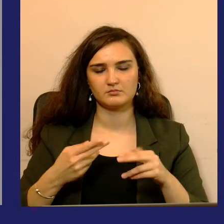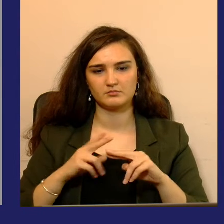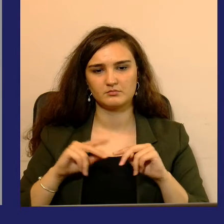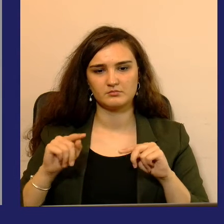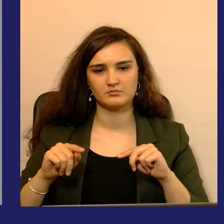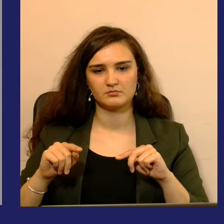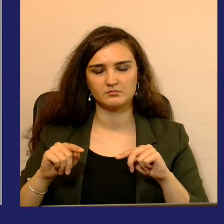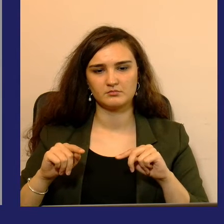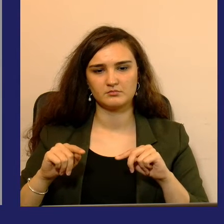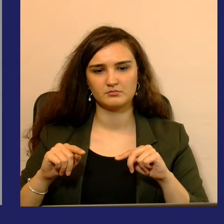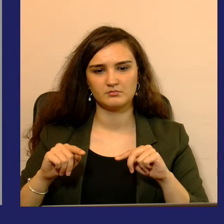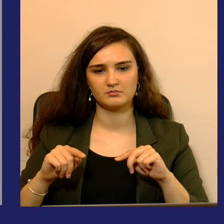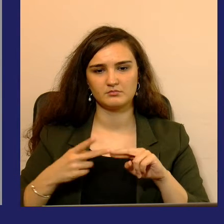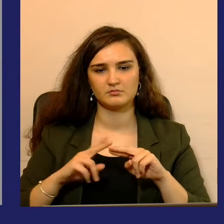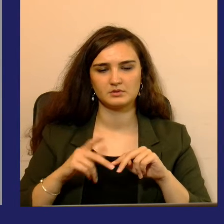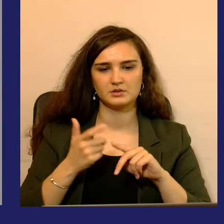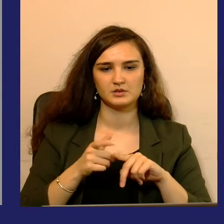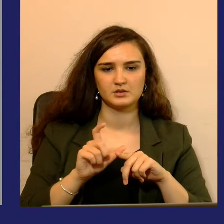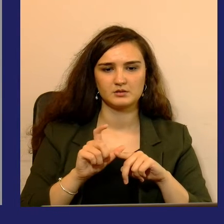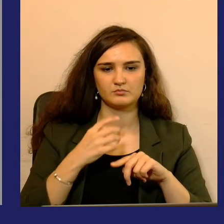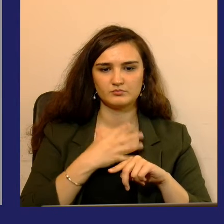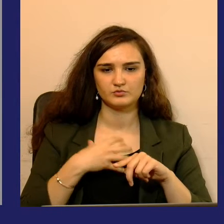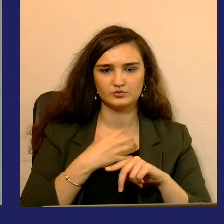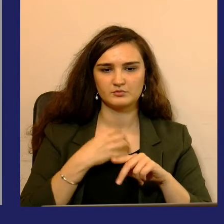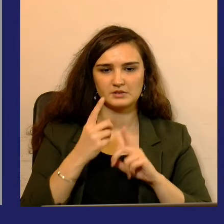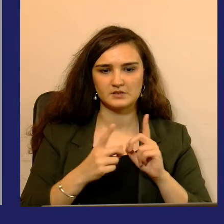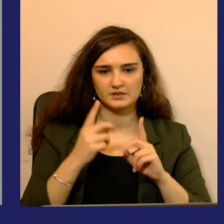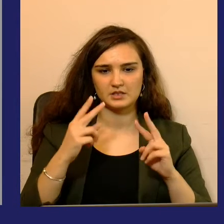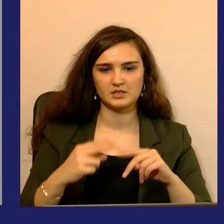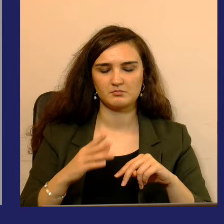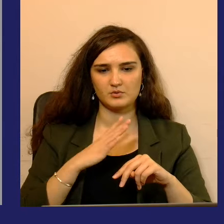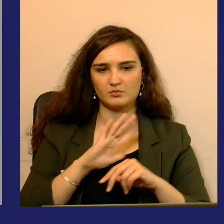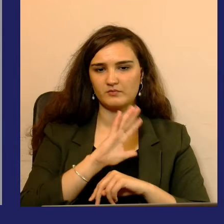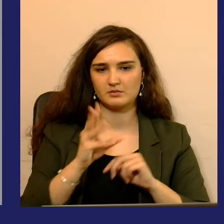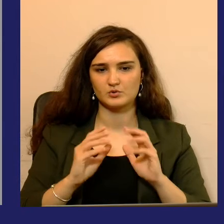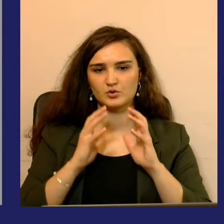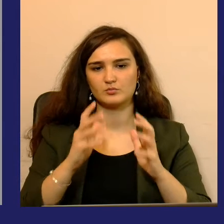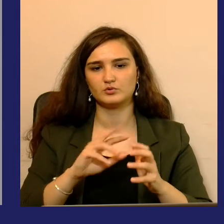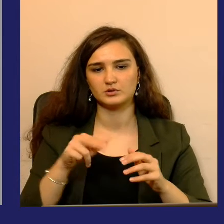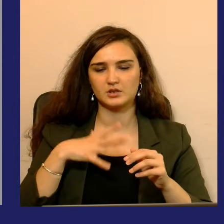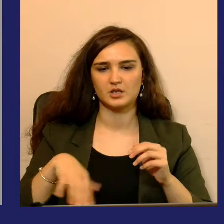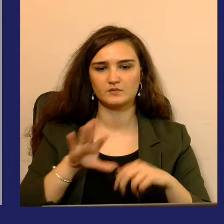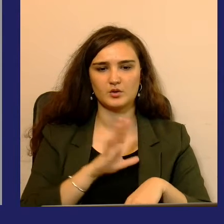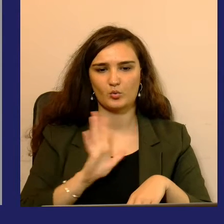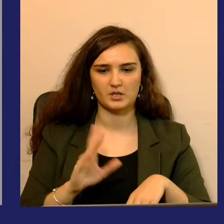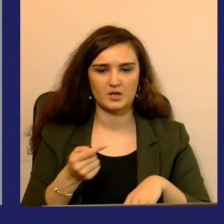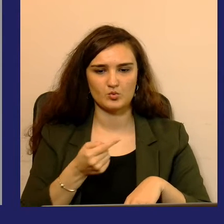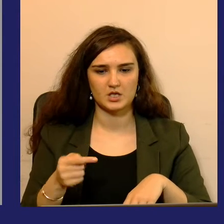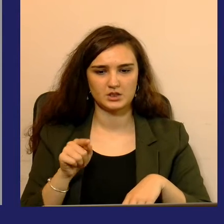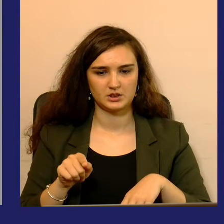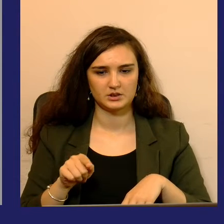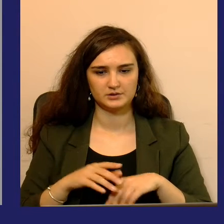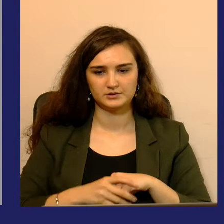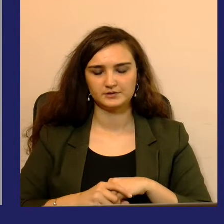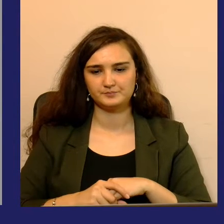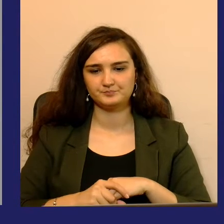about severe challenges to the world. Georgia has been no exception to the problem, although the country has coped with